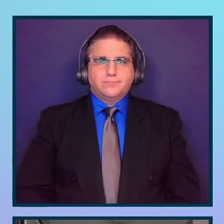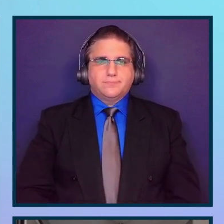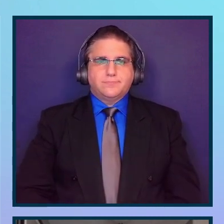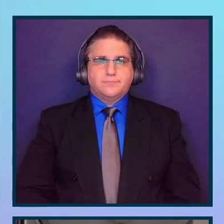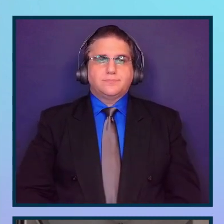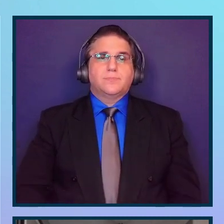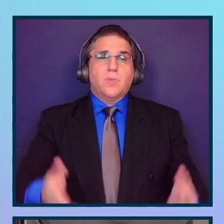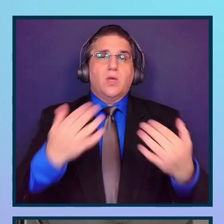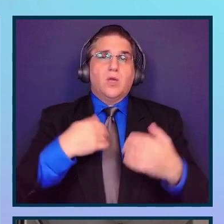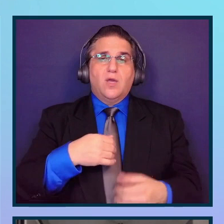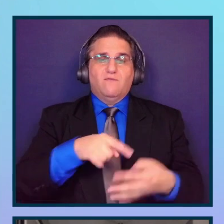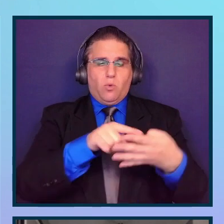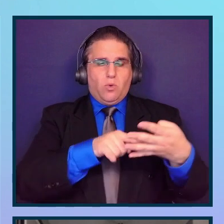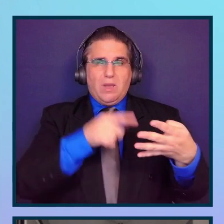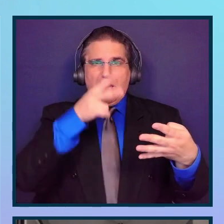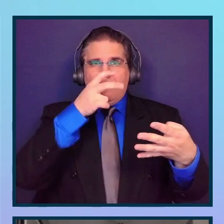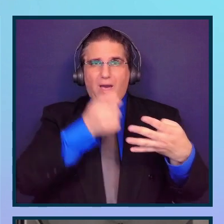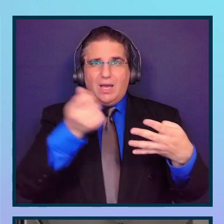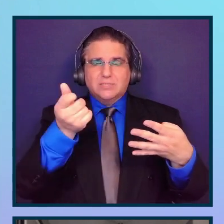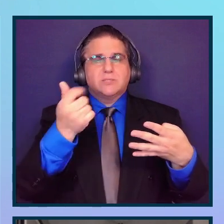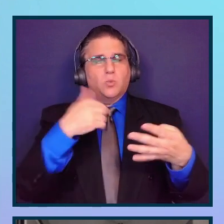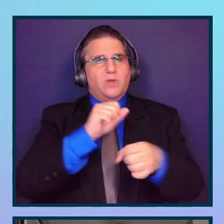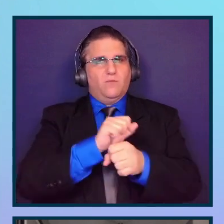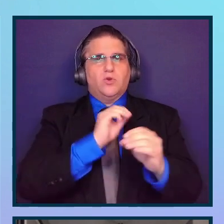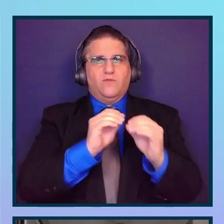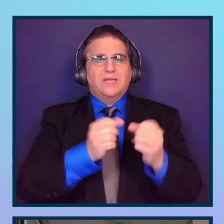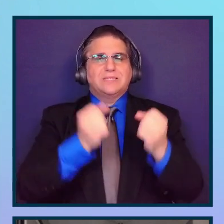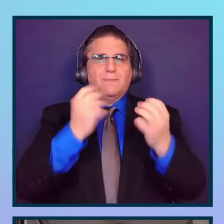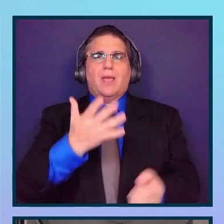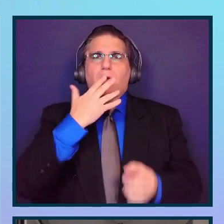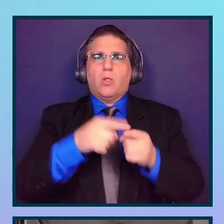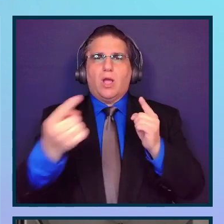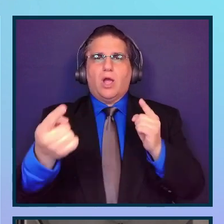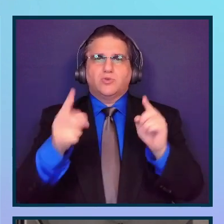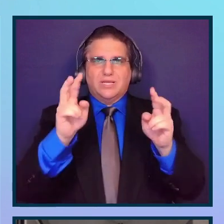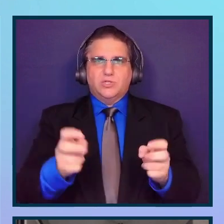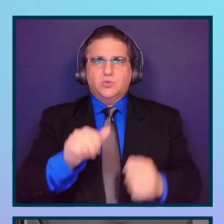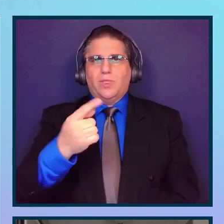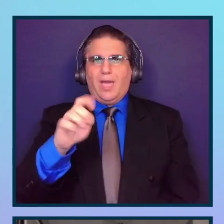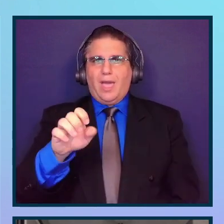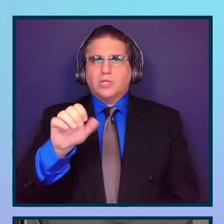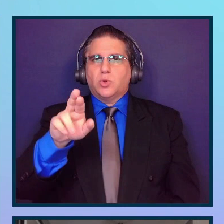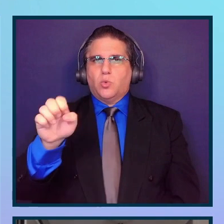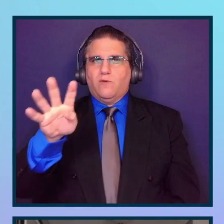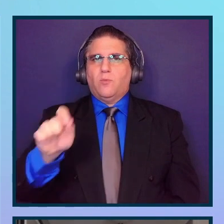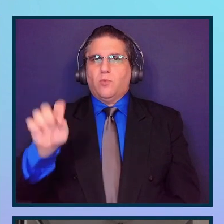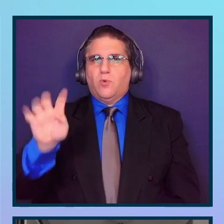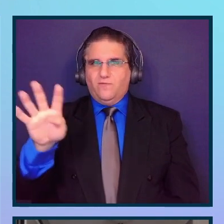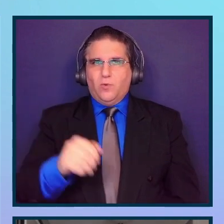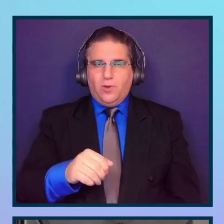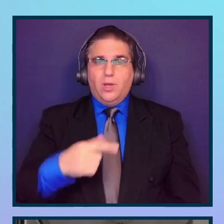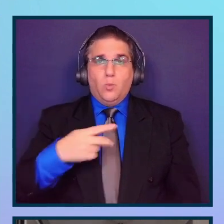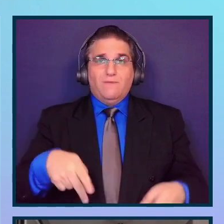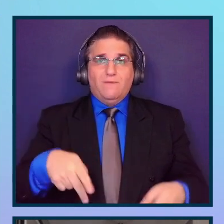For bugs, we have worked really hard and we have fixed many color contrast issues in Axe-Core 4.4. We have also allowed